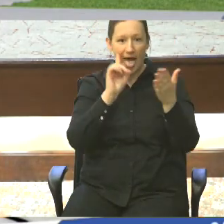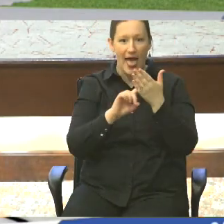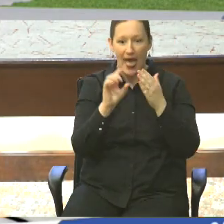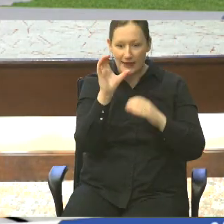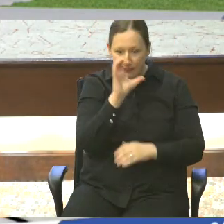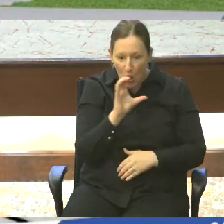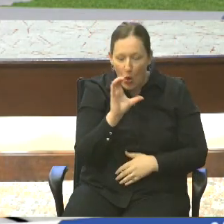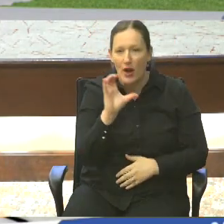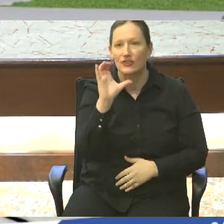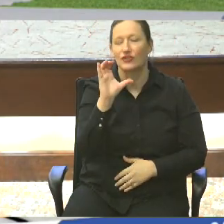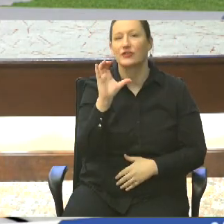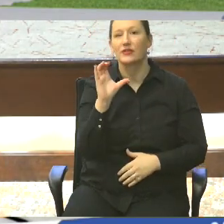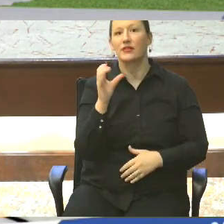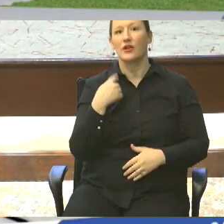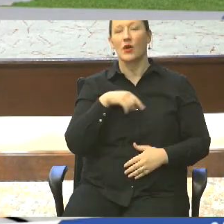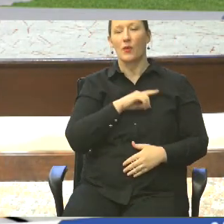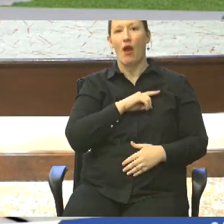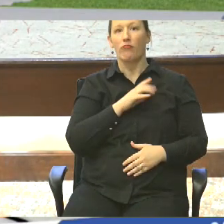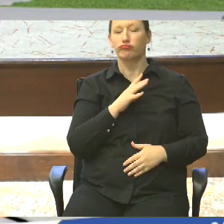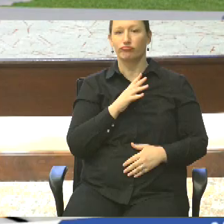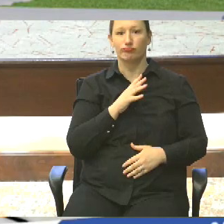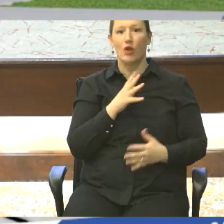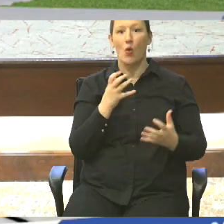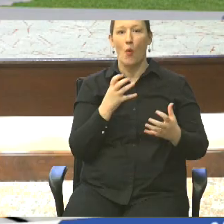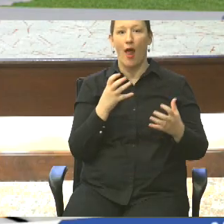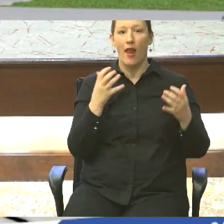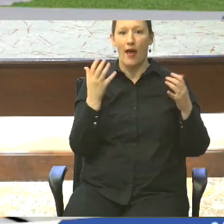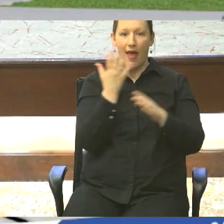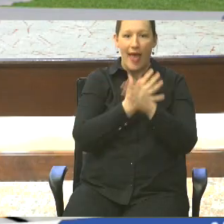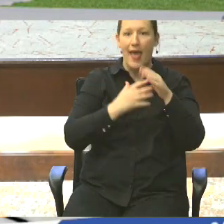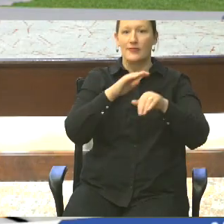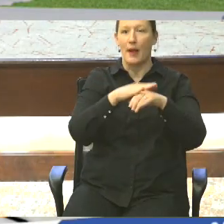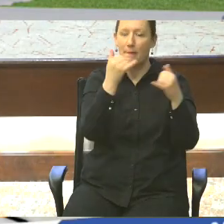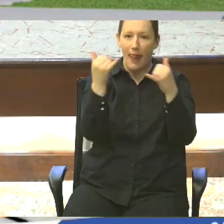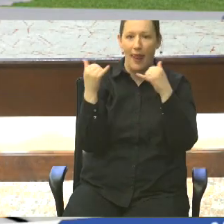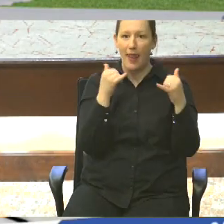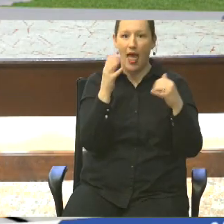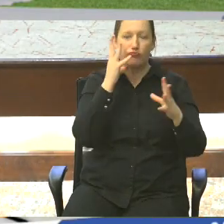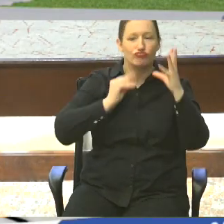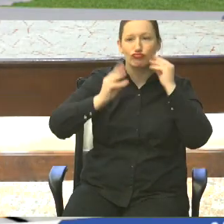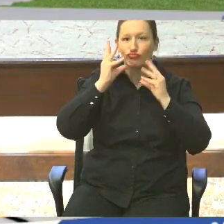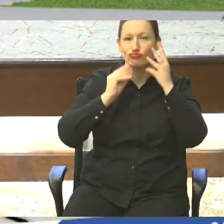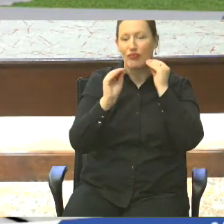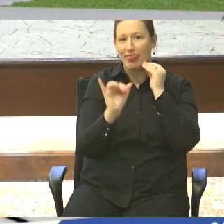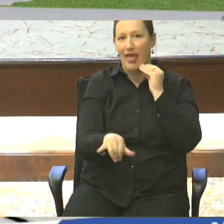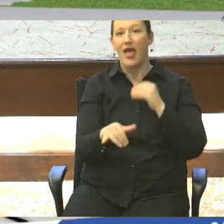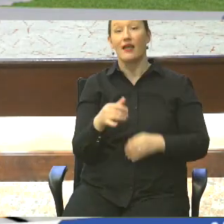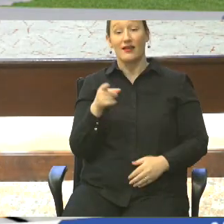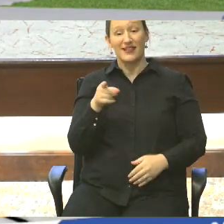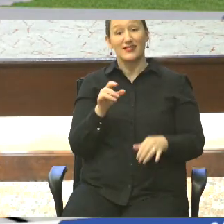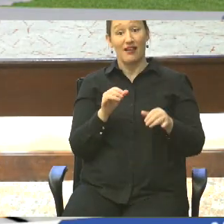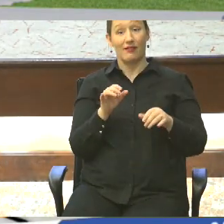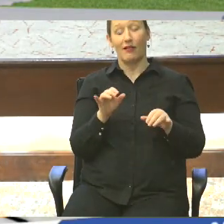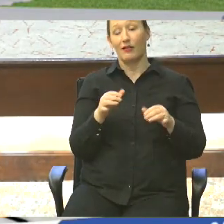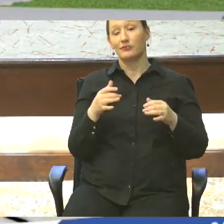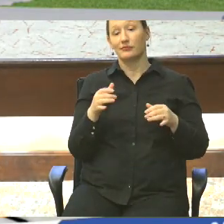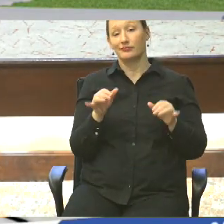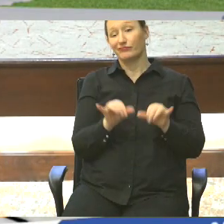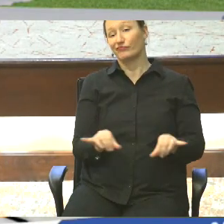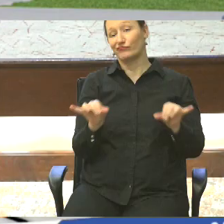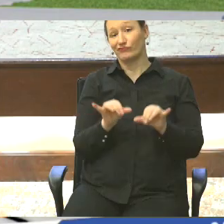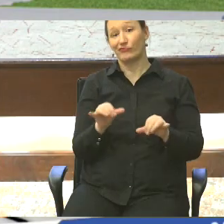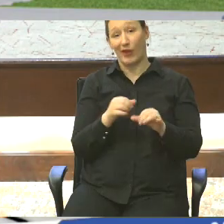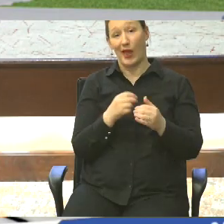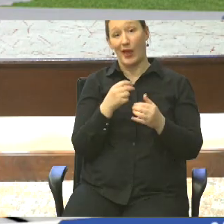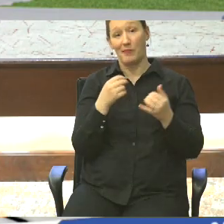Really, Councilmember Barefield just said, it's the next level. And this is not a standard playground. This is something that we wanted to